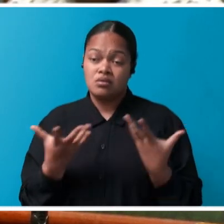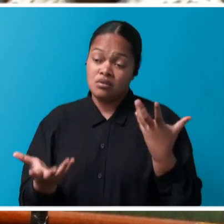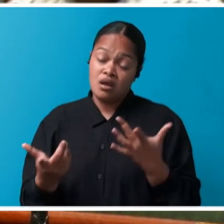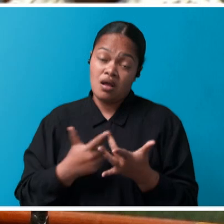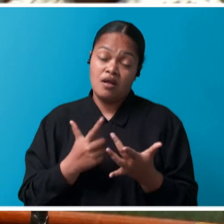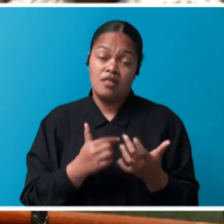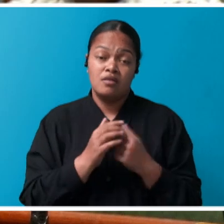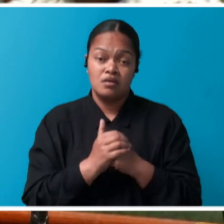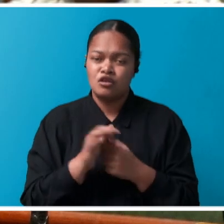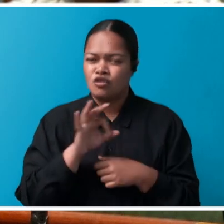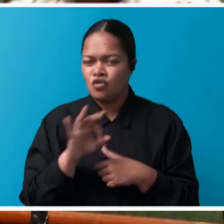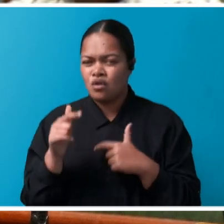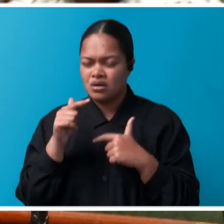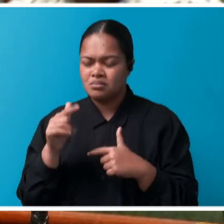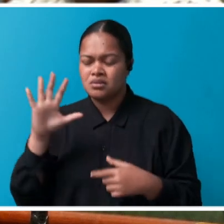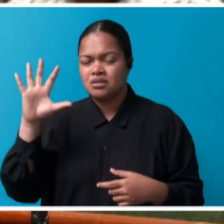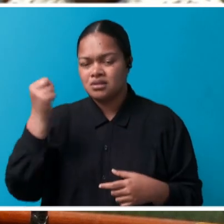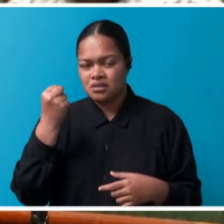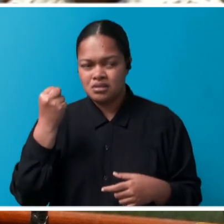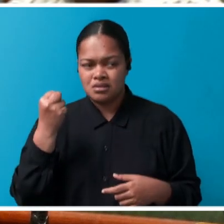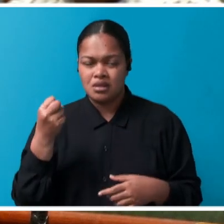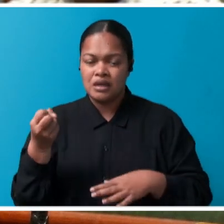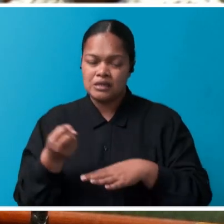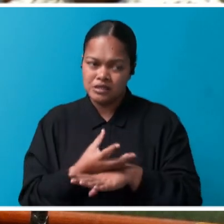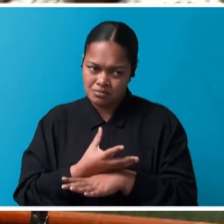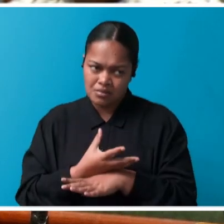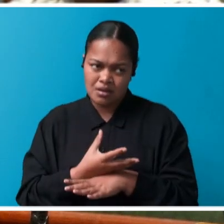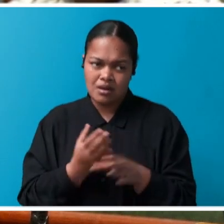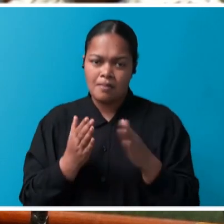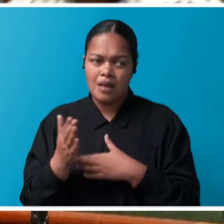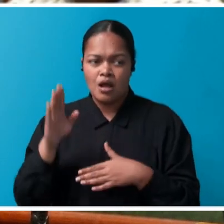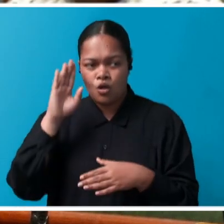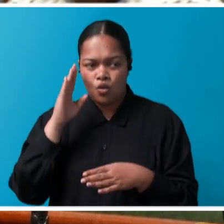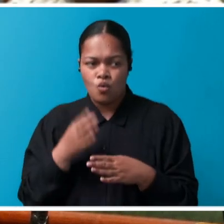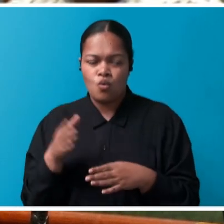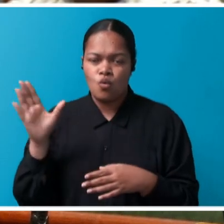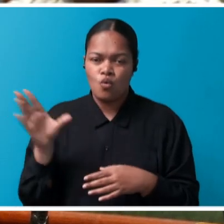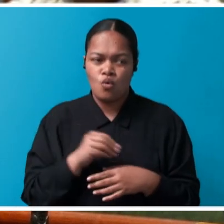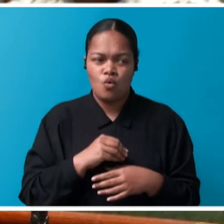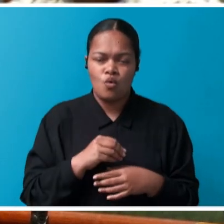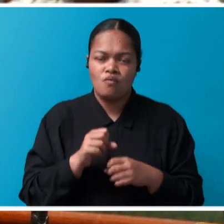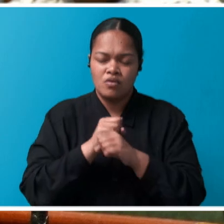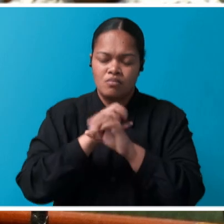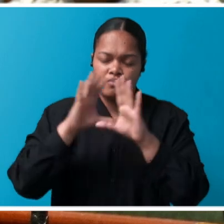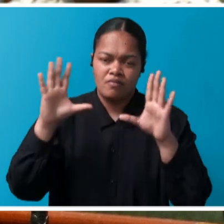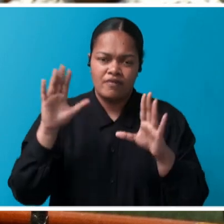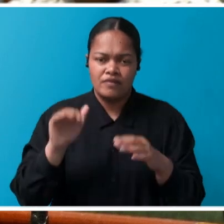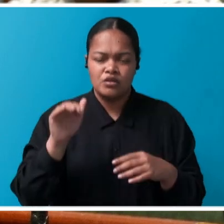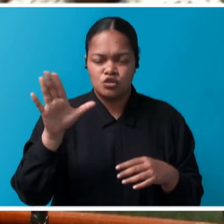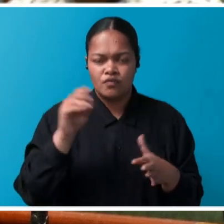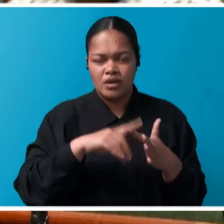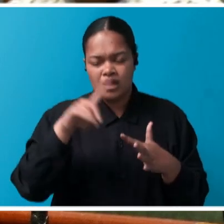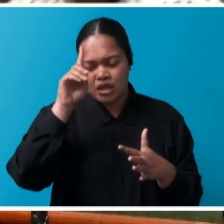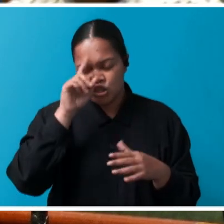not limited success, inspired by the hope of the brighter future of our education